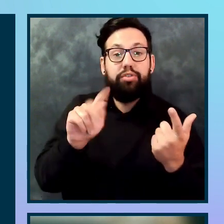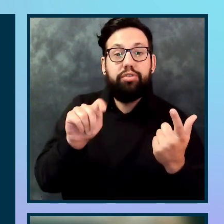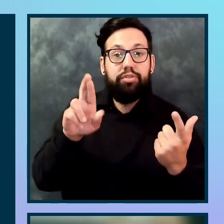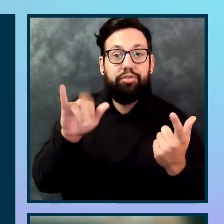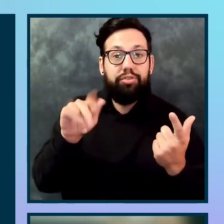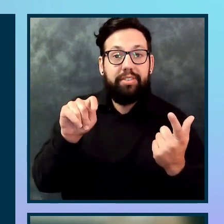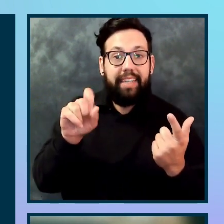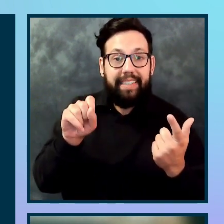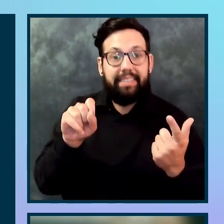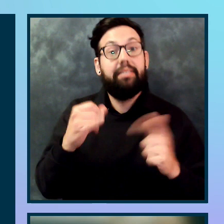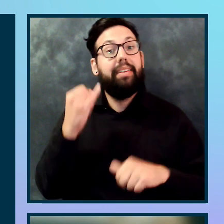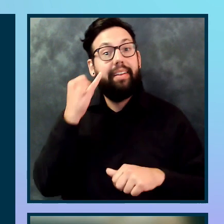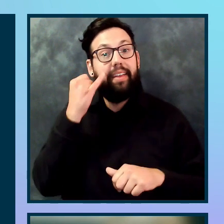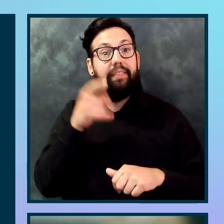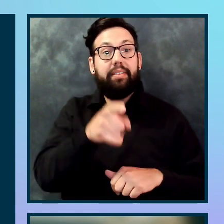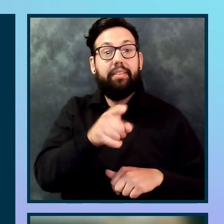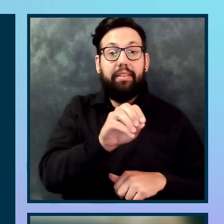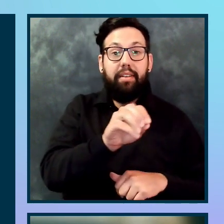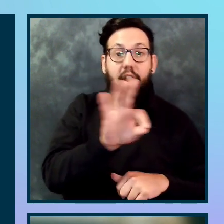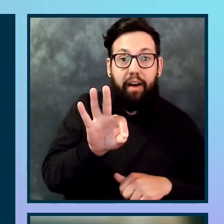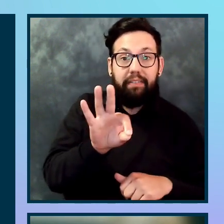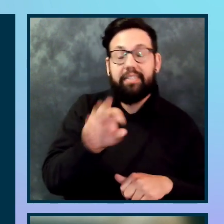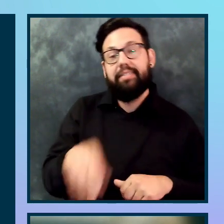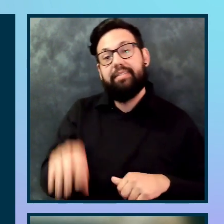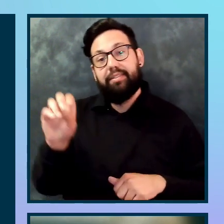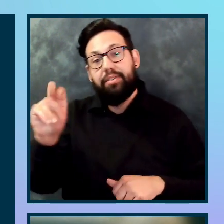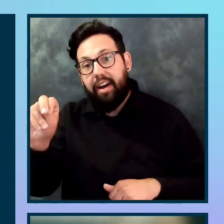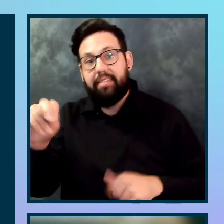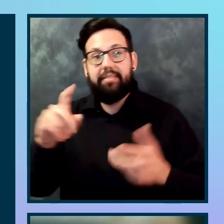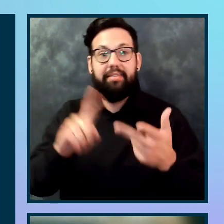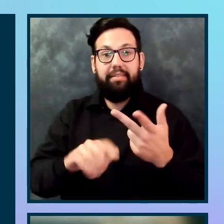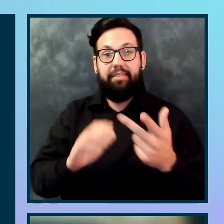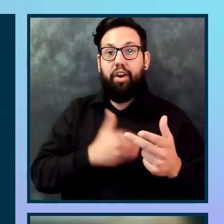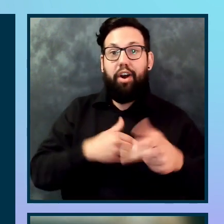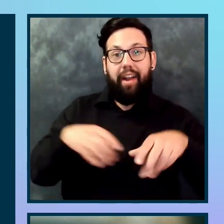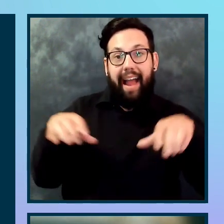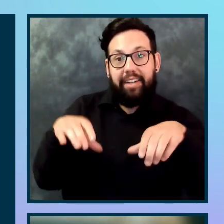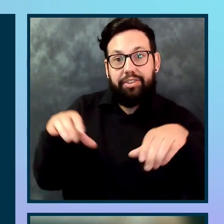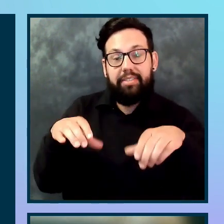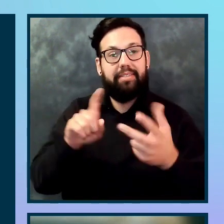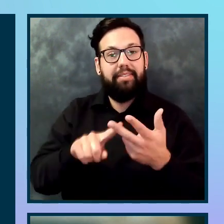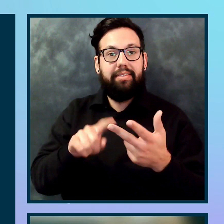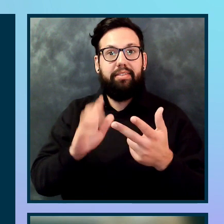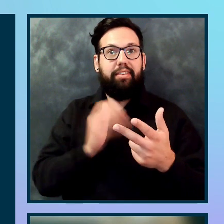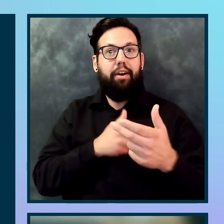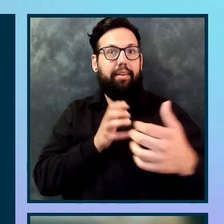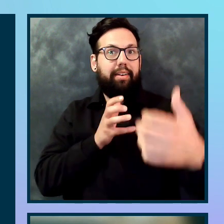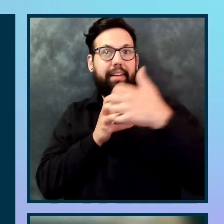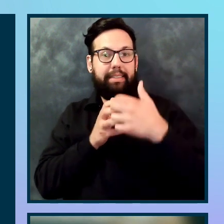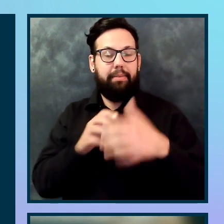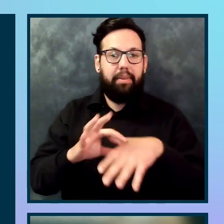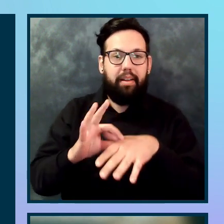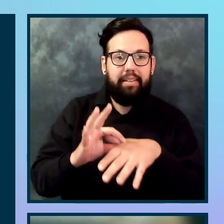that element is disabled. We can see our actions and our custom content. And the order in which these are listed is the